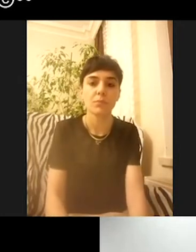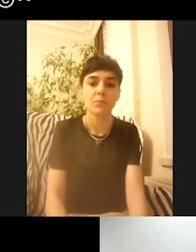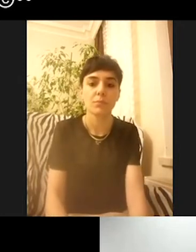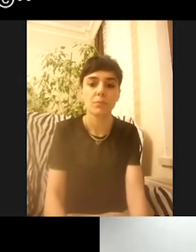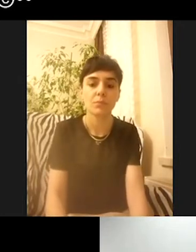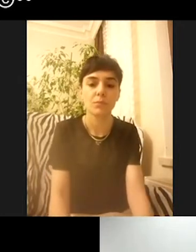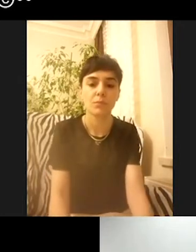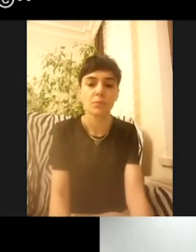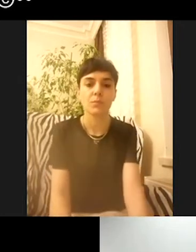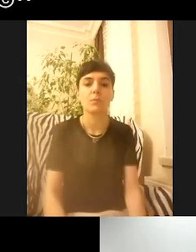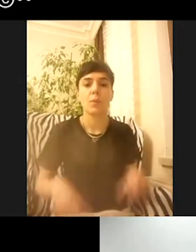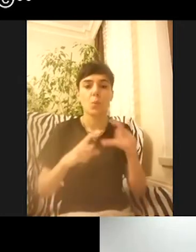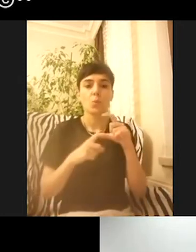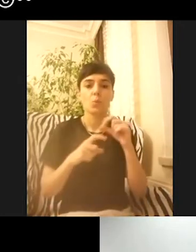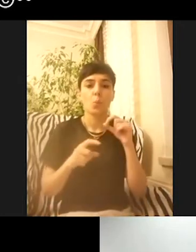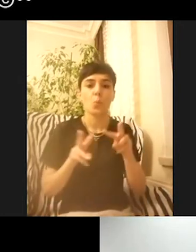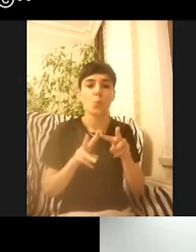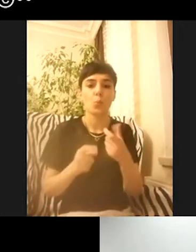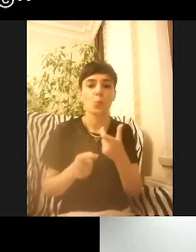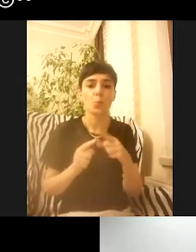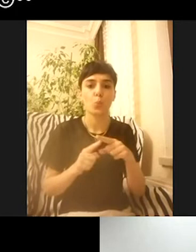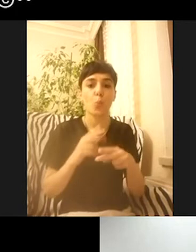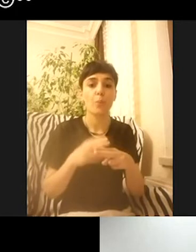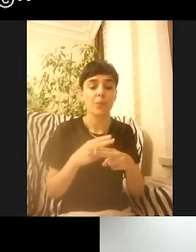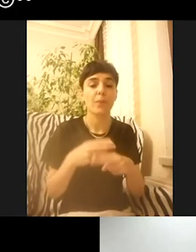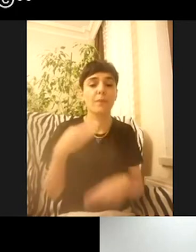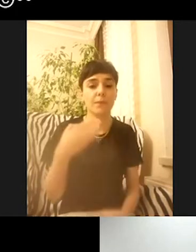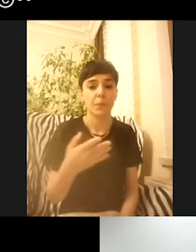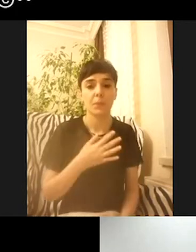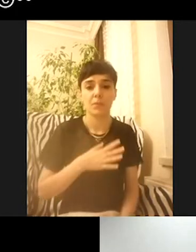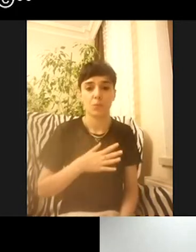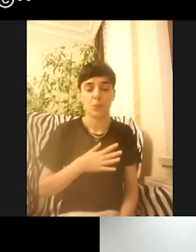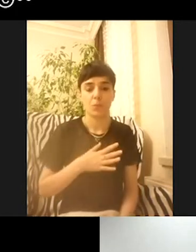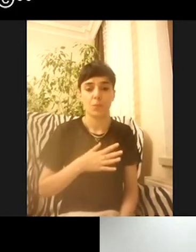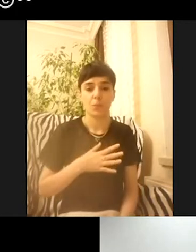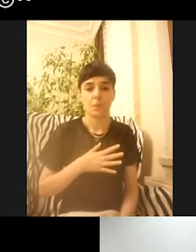Queer Muslims, for example, believing queer Muslims do not belong anywhere